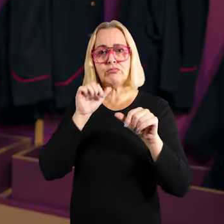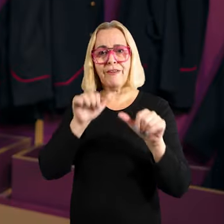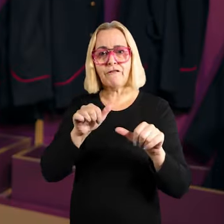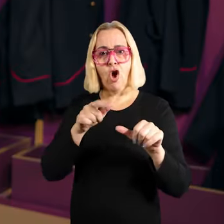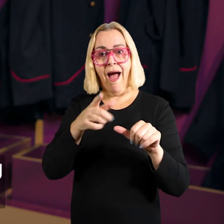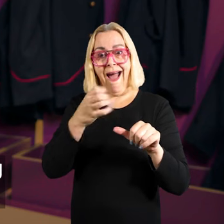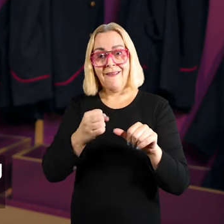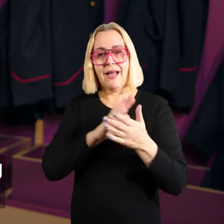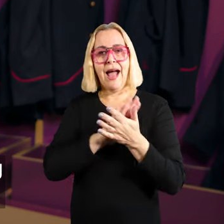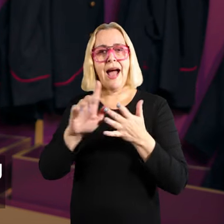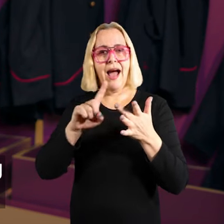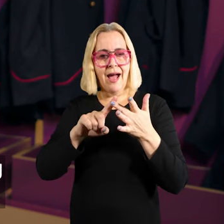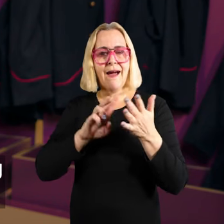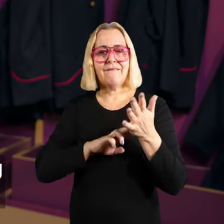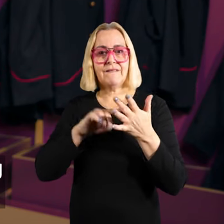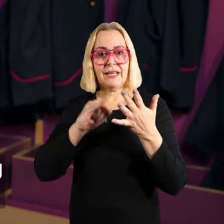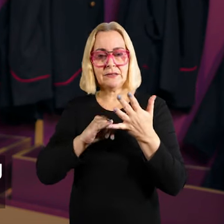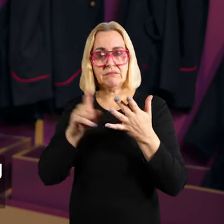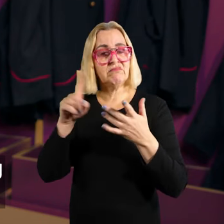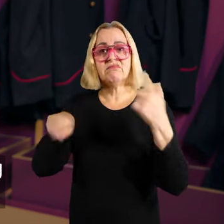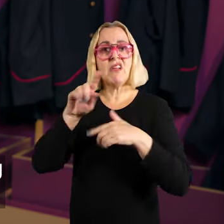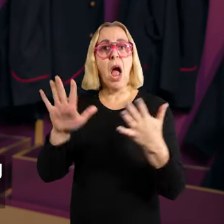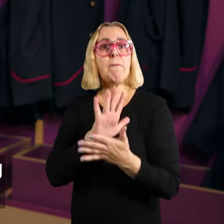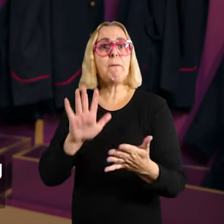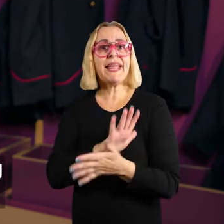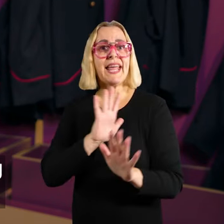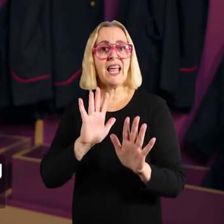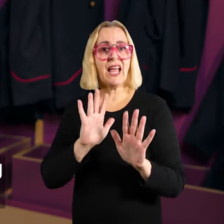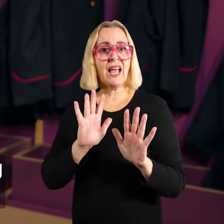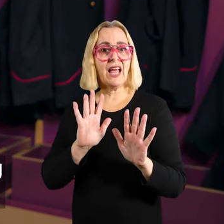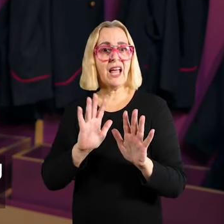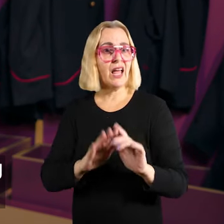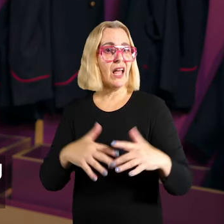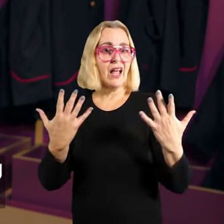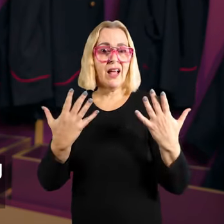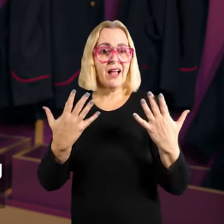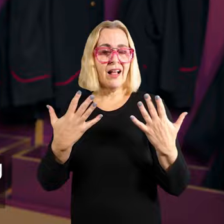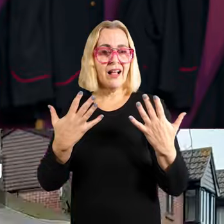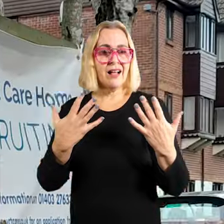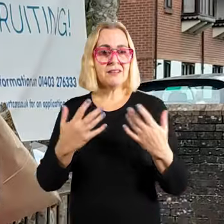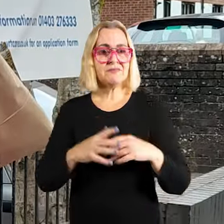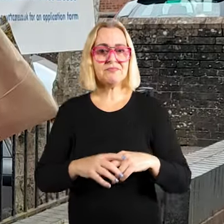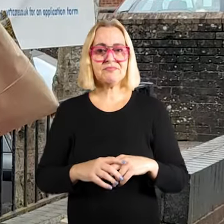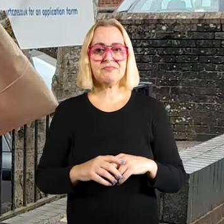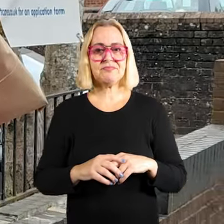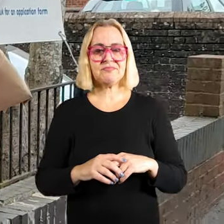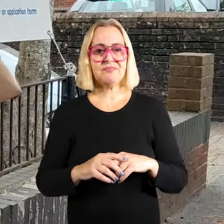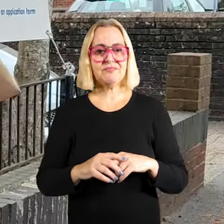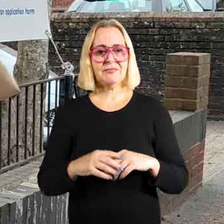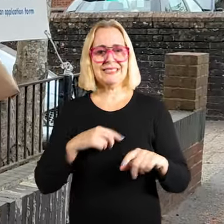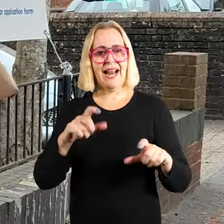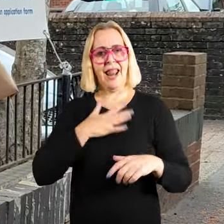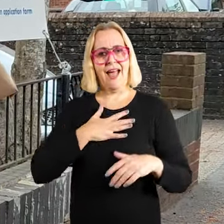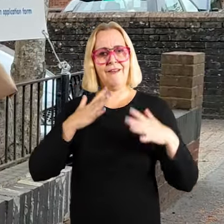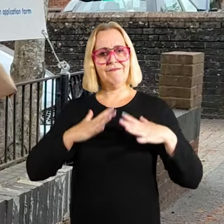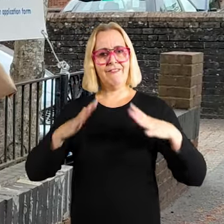uniform, most managers prefer you to wear, as long as you're wearing a high-vis, they're happy. But I like to still wear all the